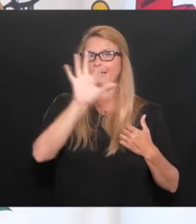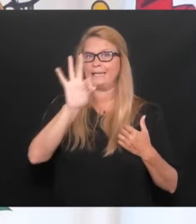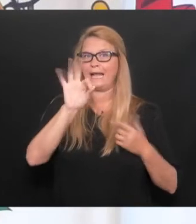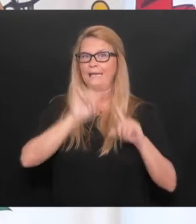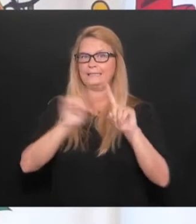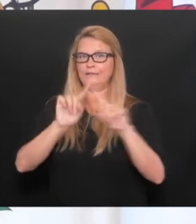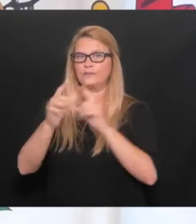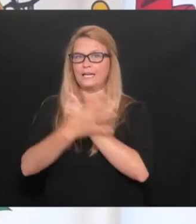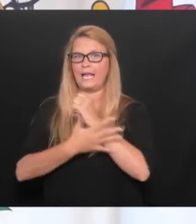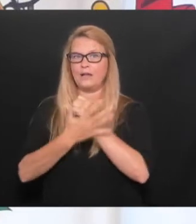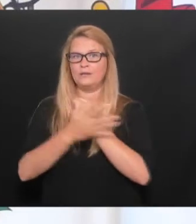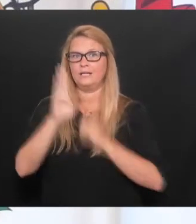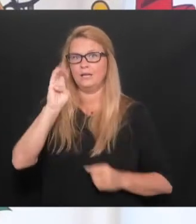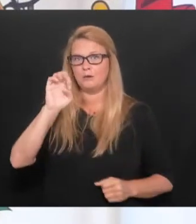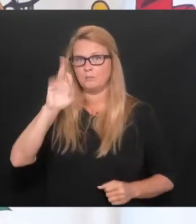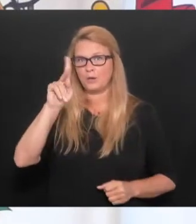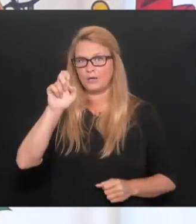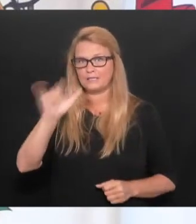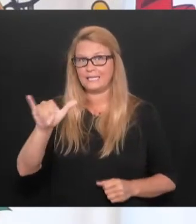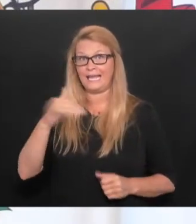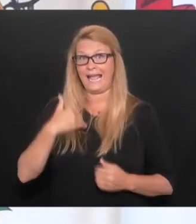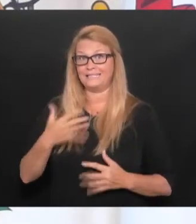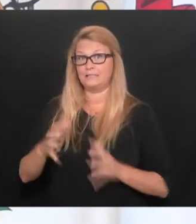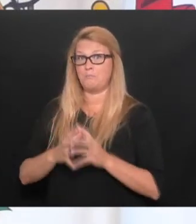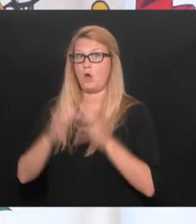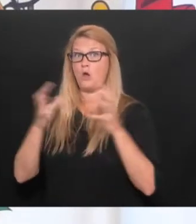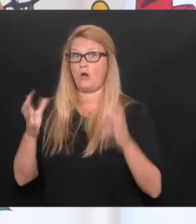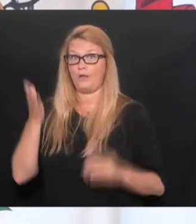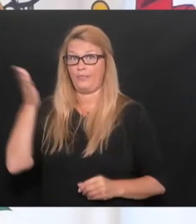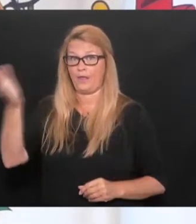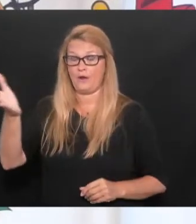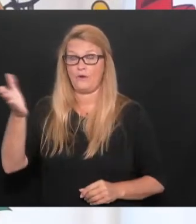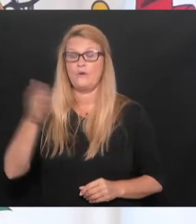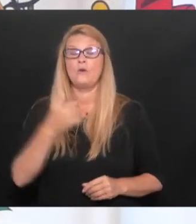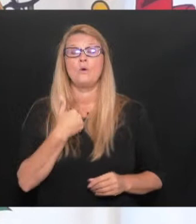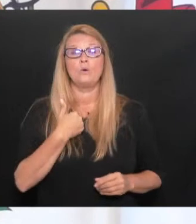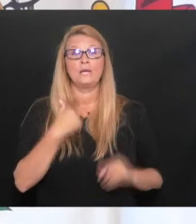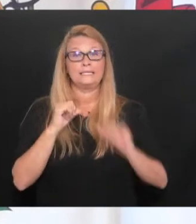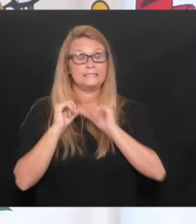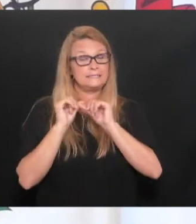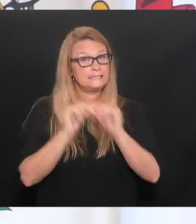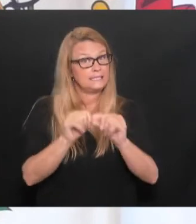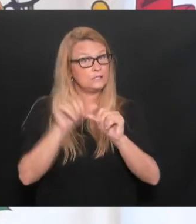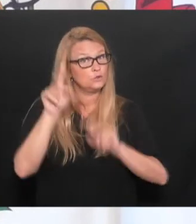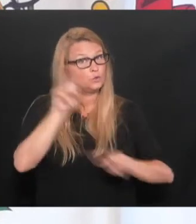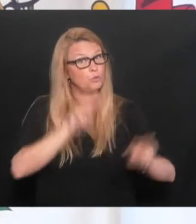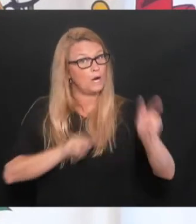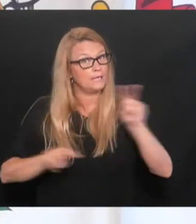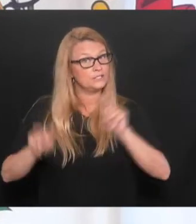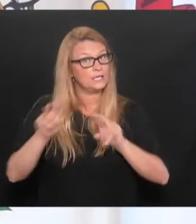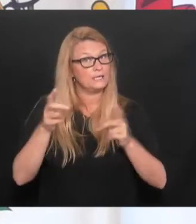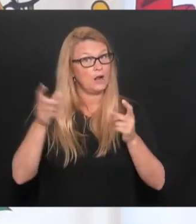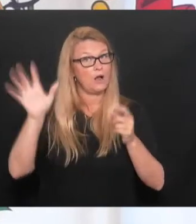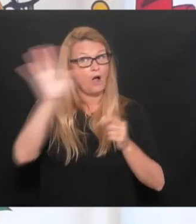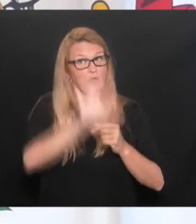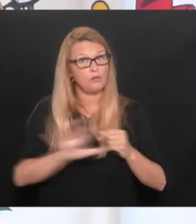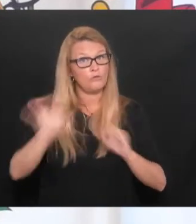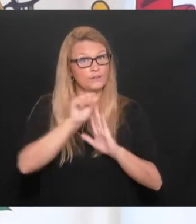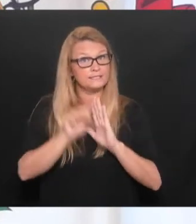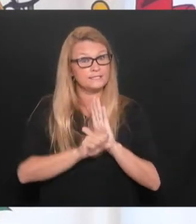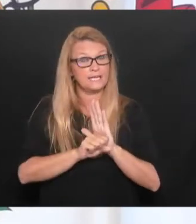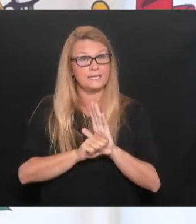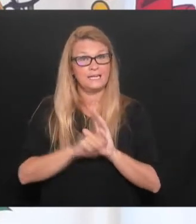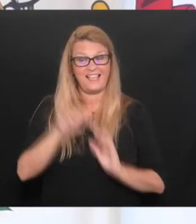counties. Berkeley County has the most. We're continuing to watch it all over the place. This